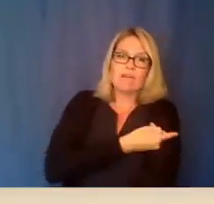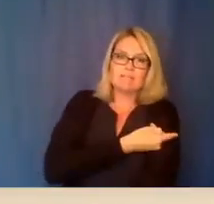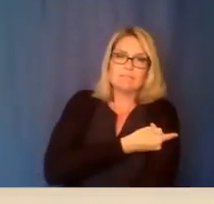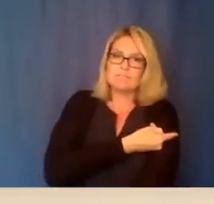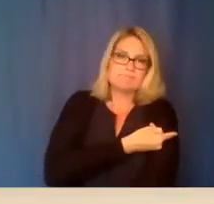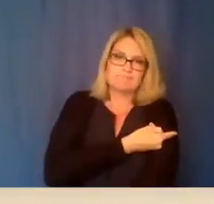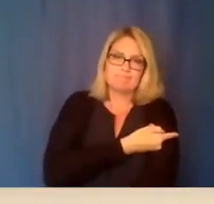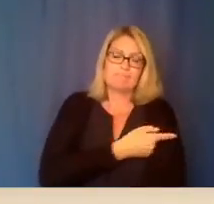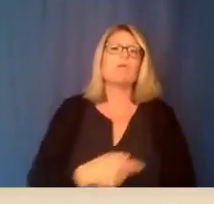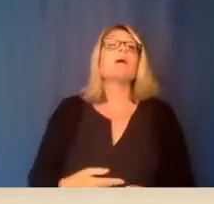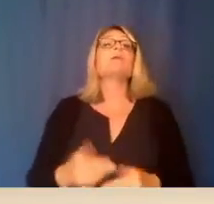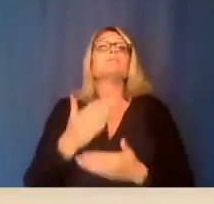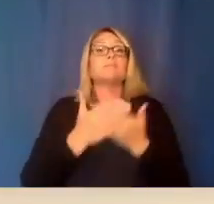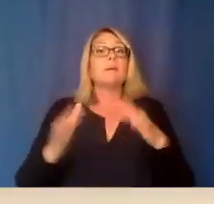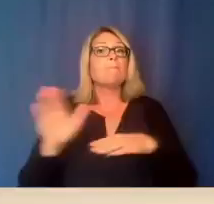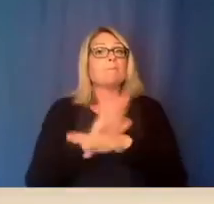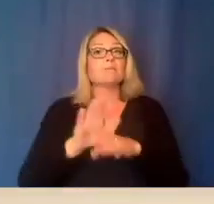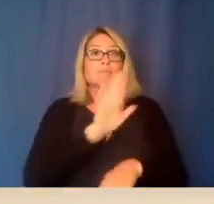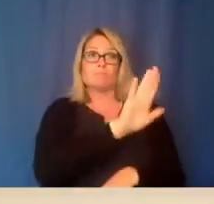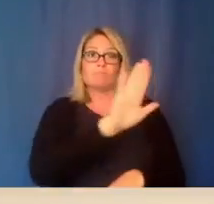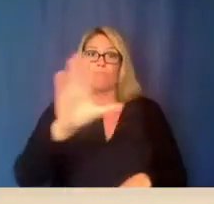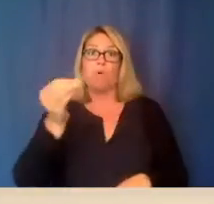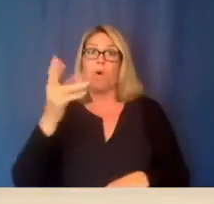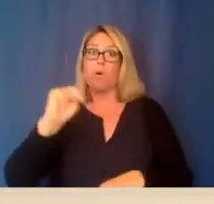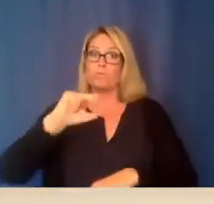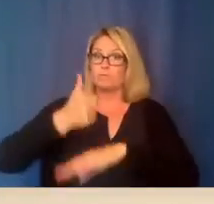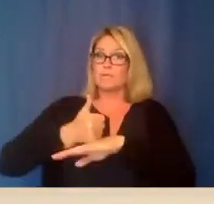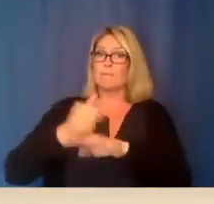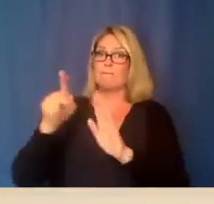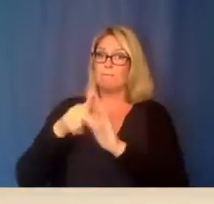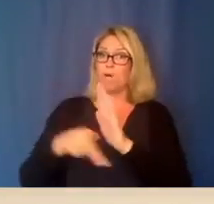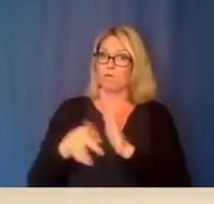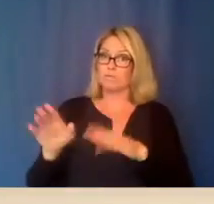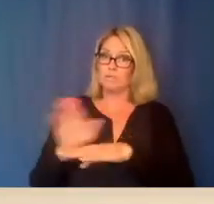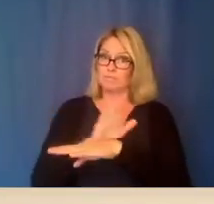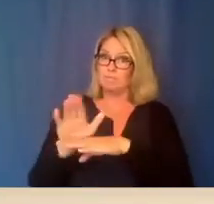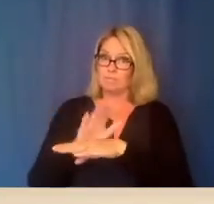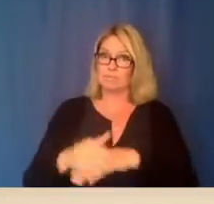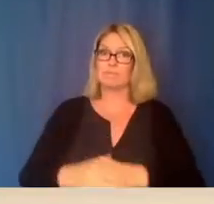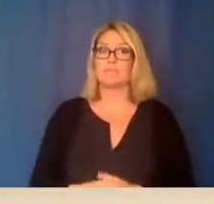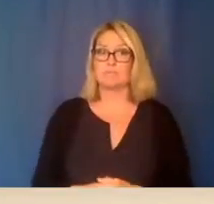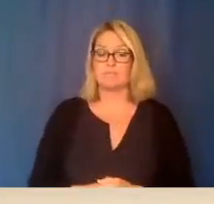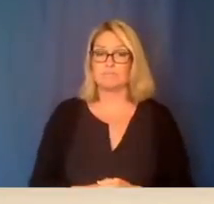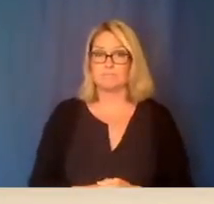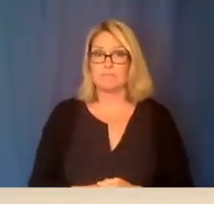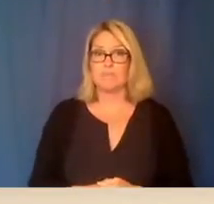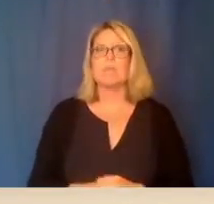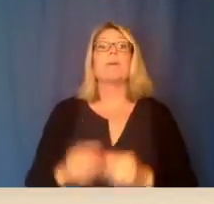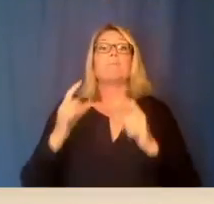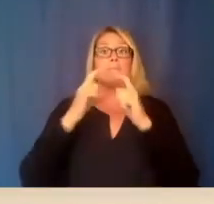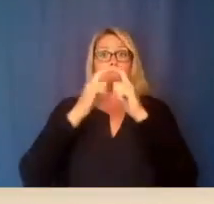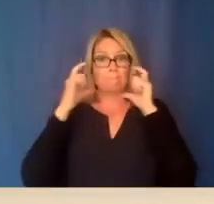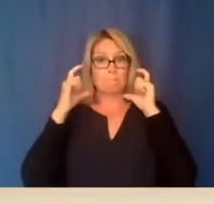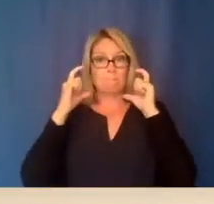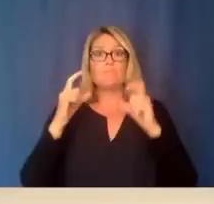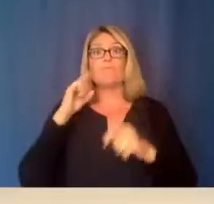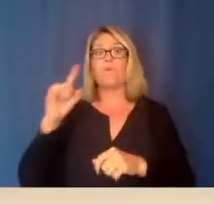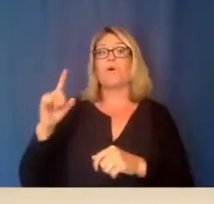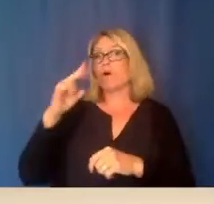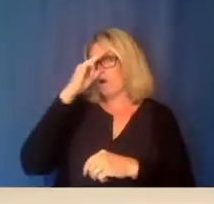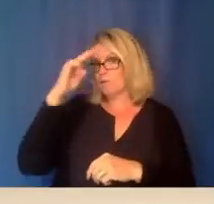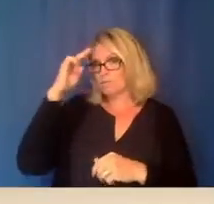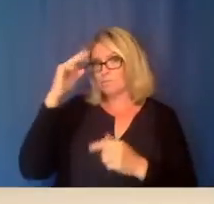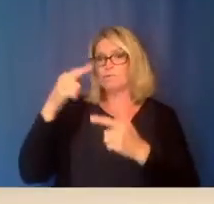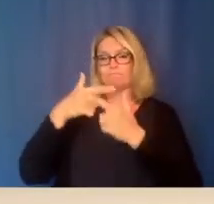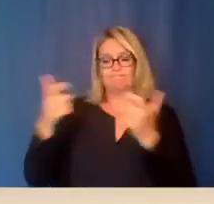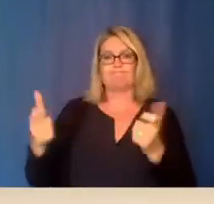follow their own policies and guidelines. And masking requirements for healthcare facilities and providers will remain